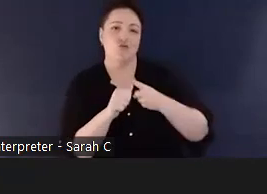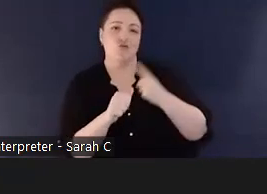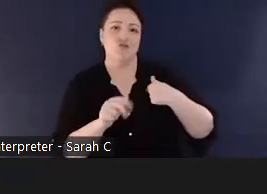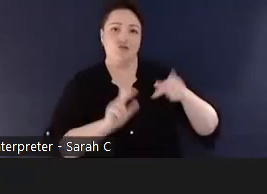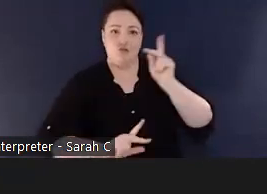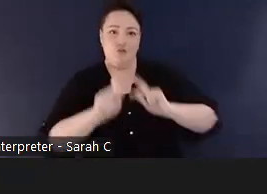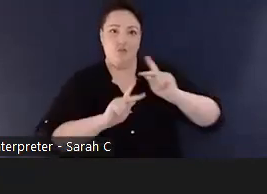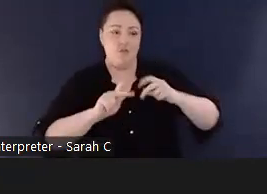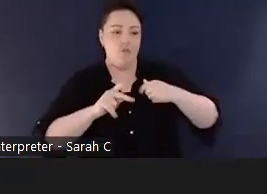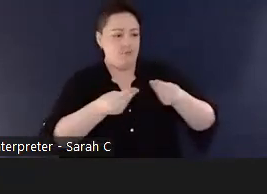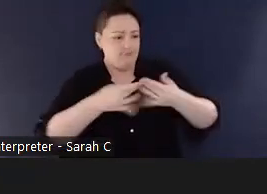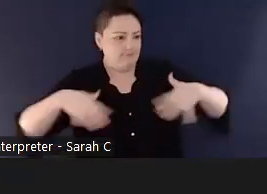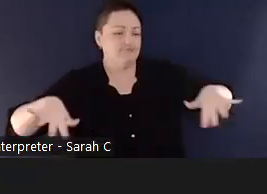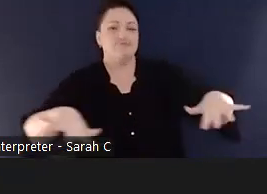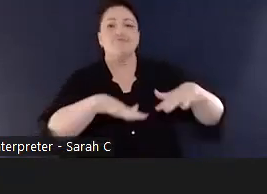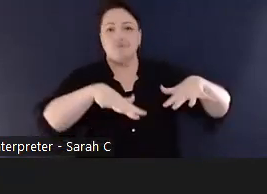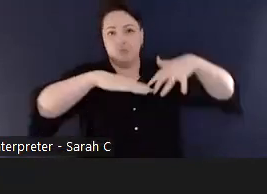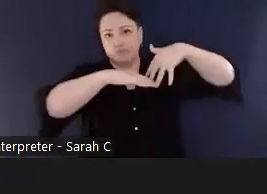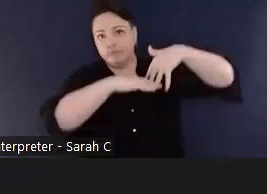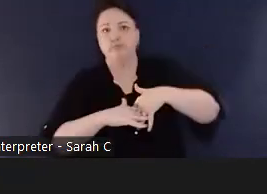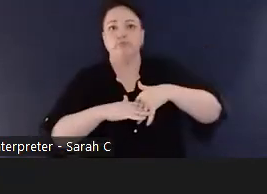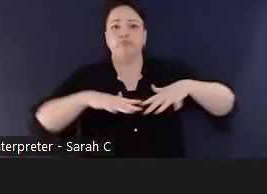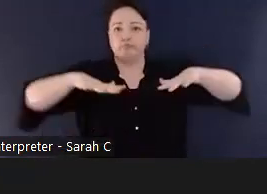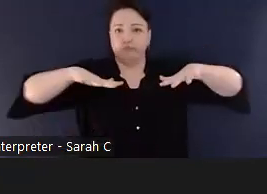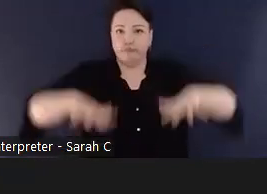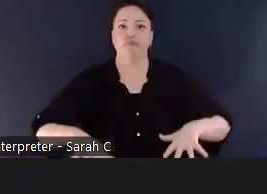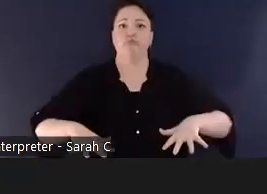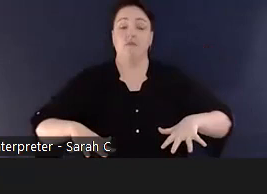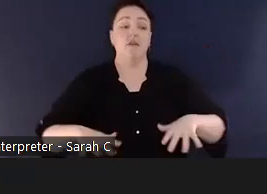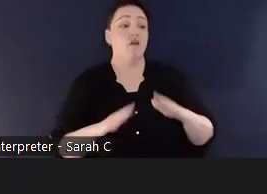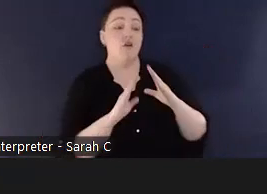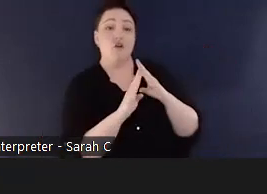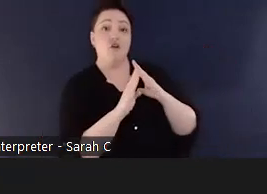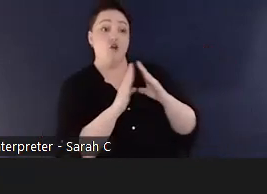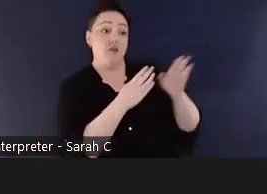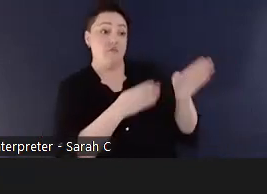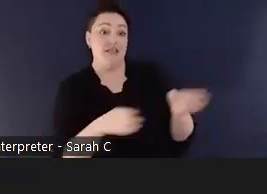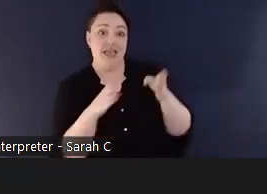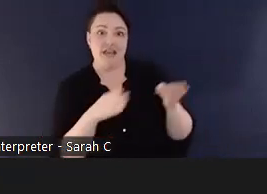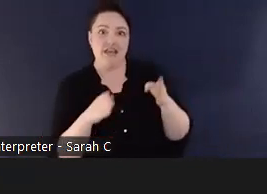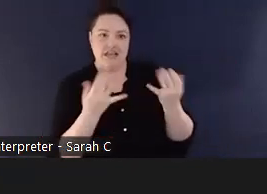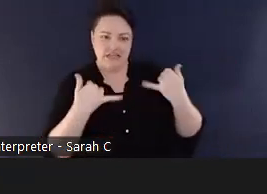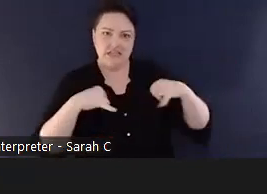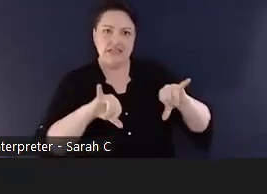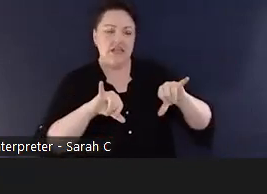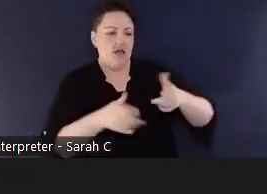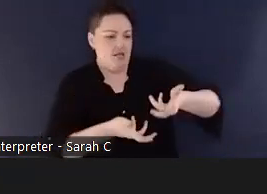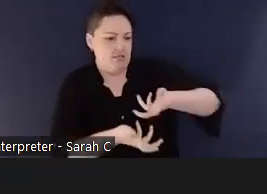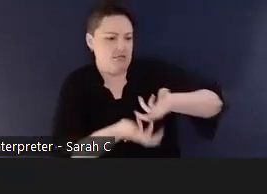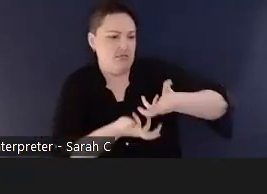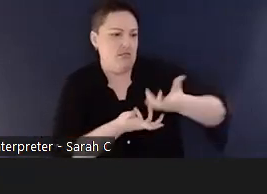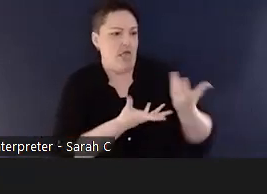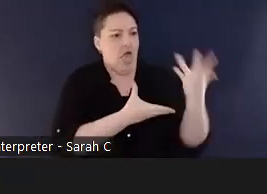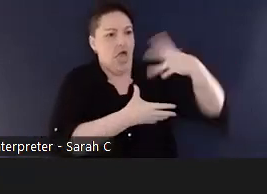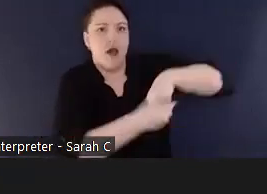and Kizh peoples, and how deeply the field of urban planning continues to engage with the land, we offer this acknowledgement as a first step